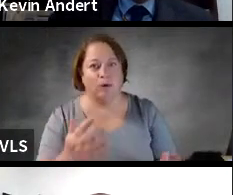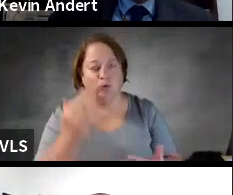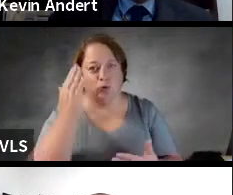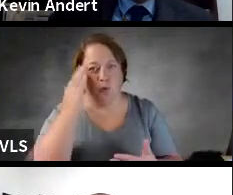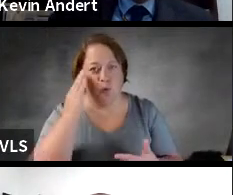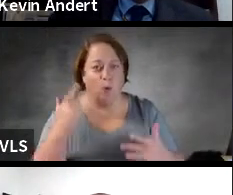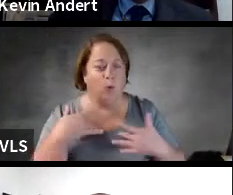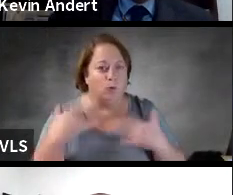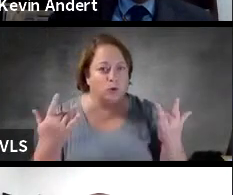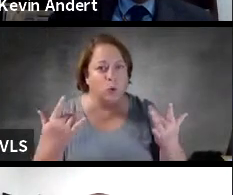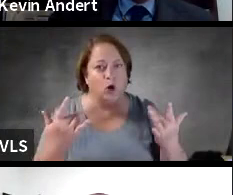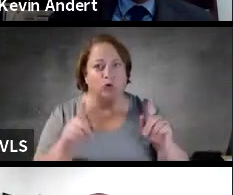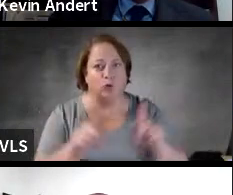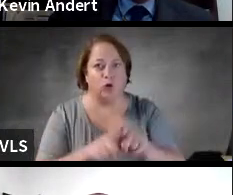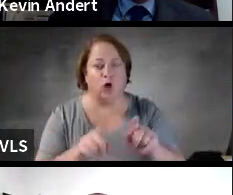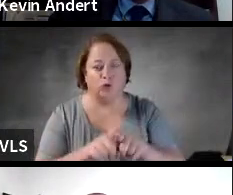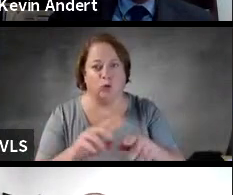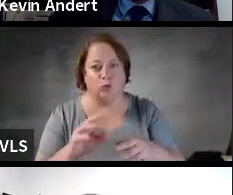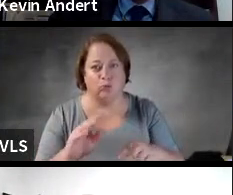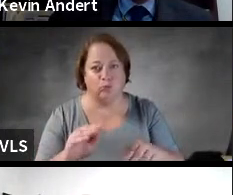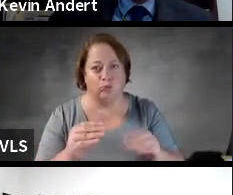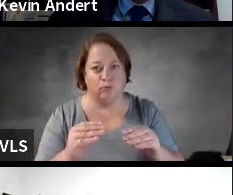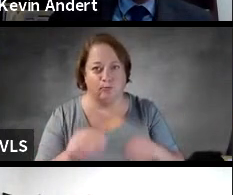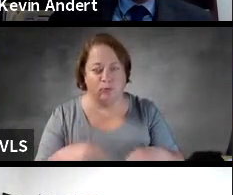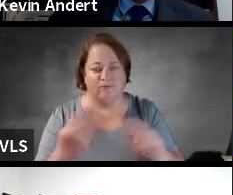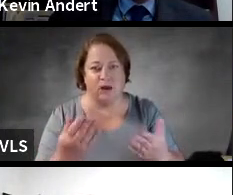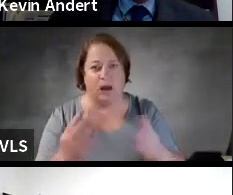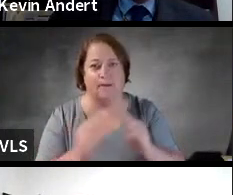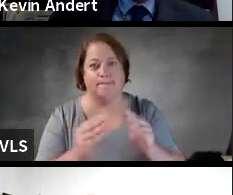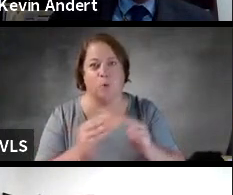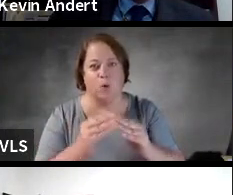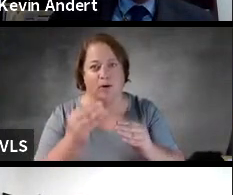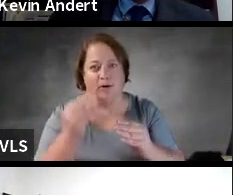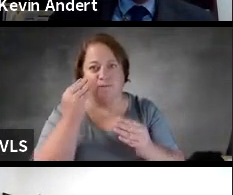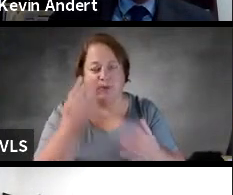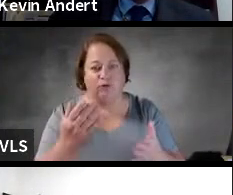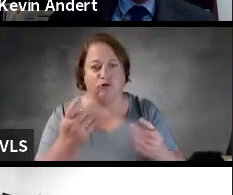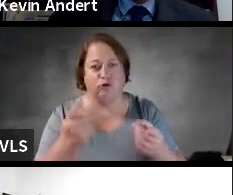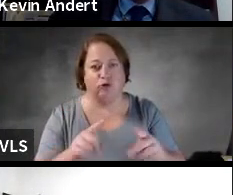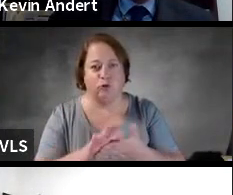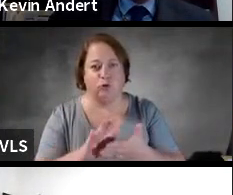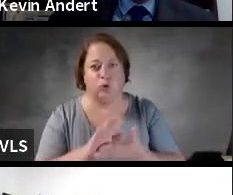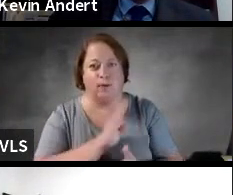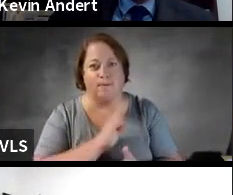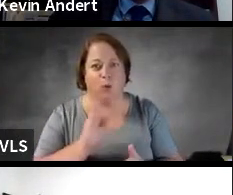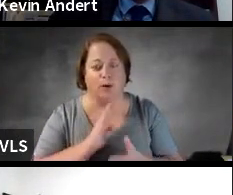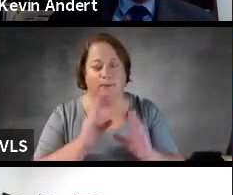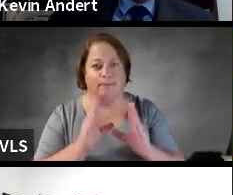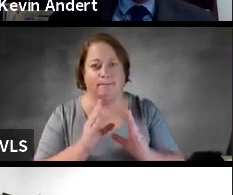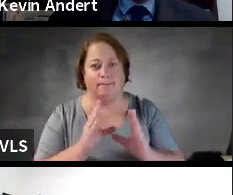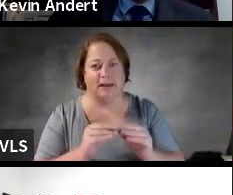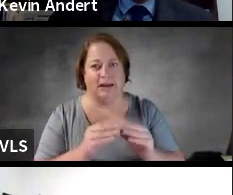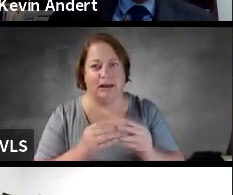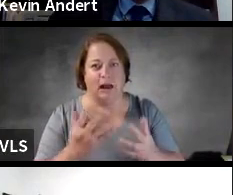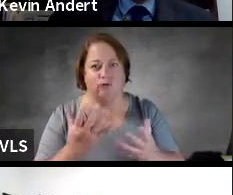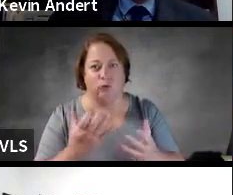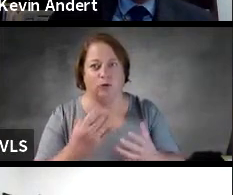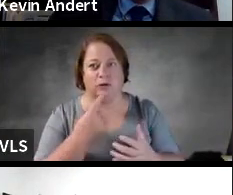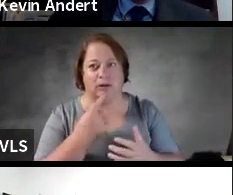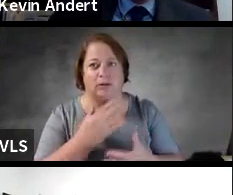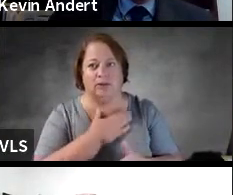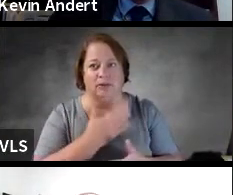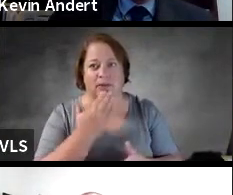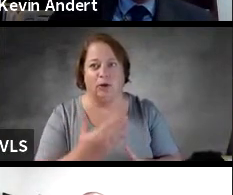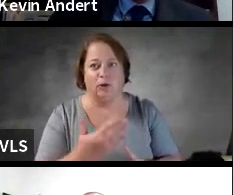what was going on, so you could also provide some more information during your school board meeting too. So thank you. I just wanted to appreciate all the work that you're doing. Thank you so